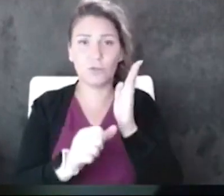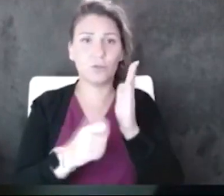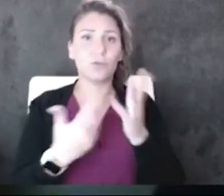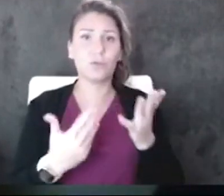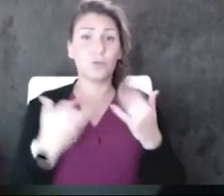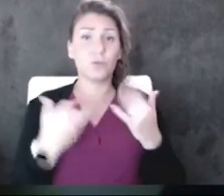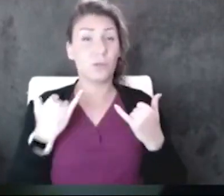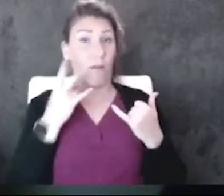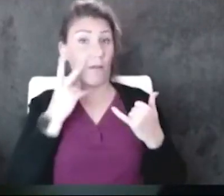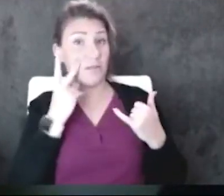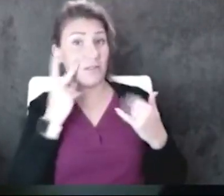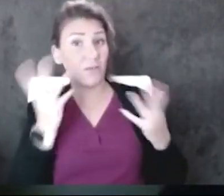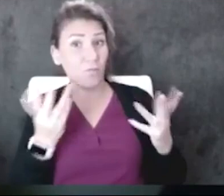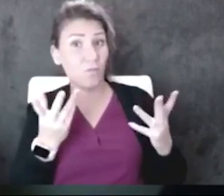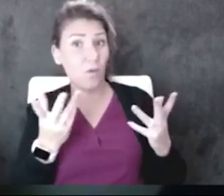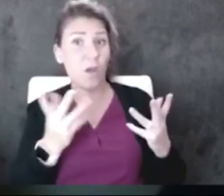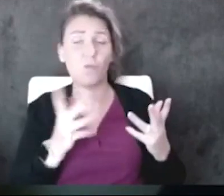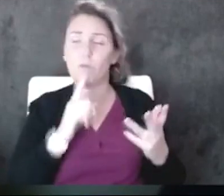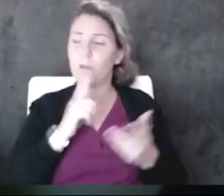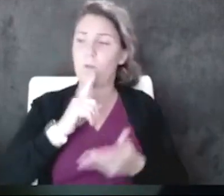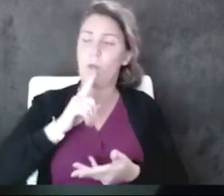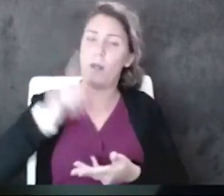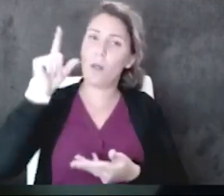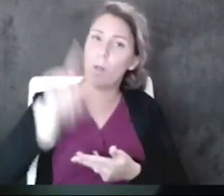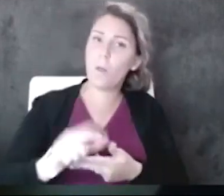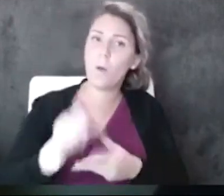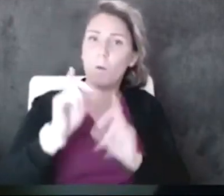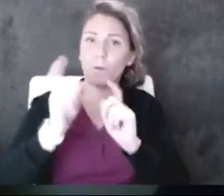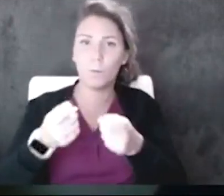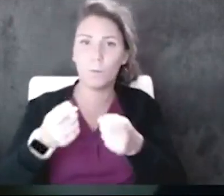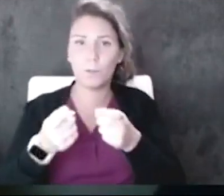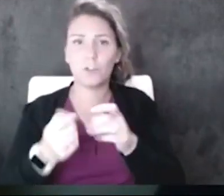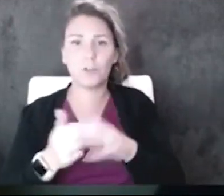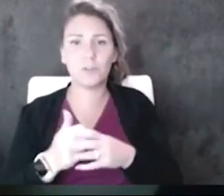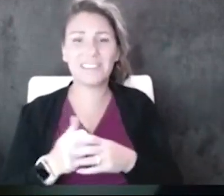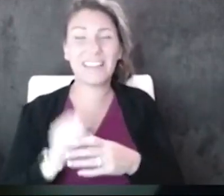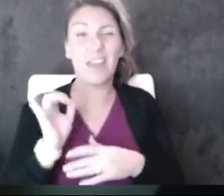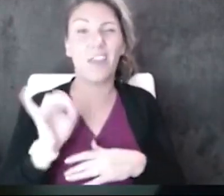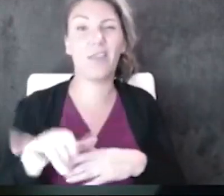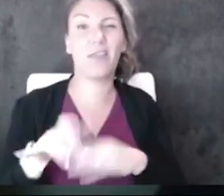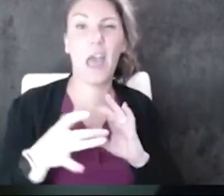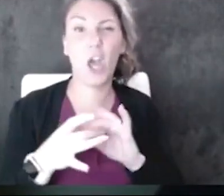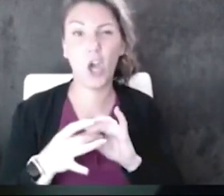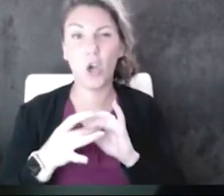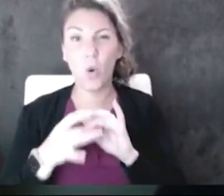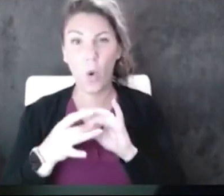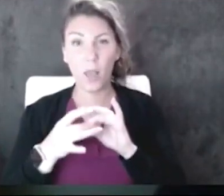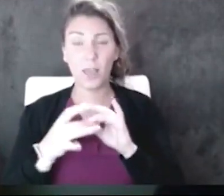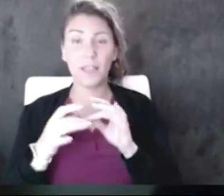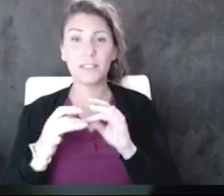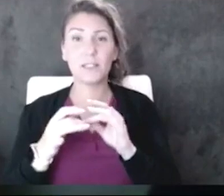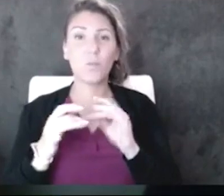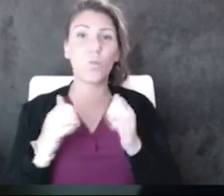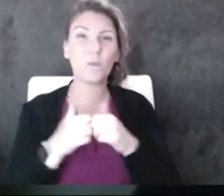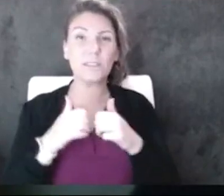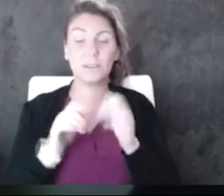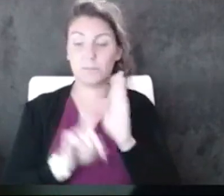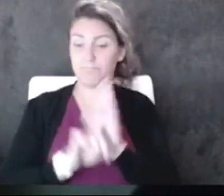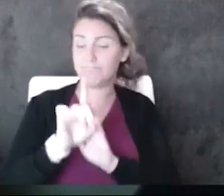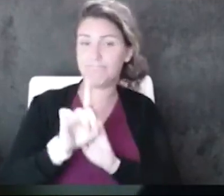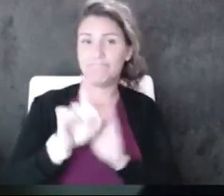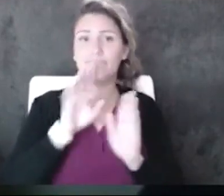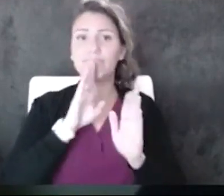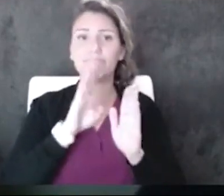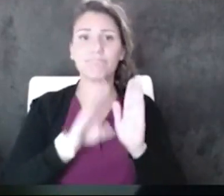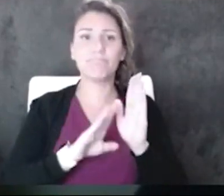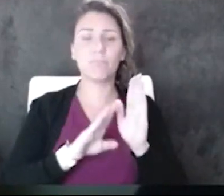is very, very low donations, which usually correlates with the spike in COVID cases in our area. But hospital usage